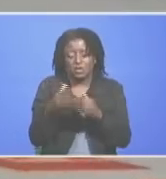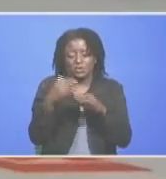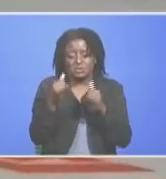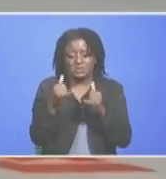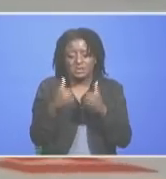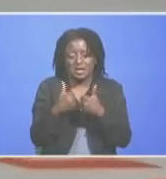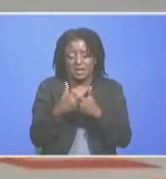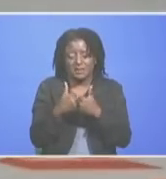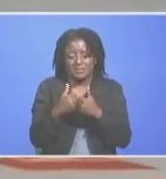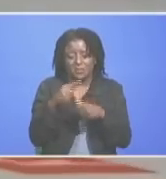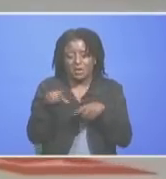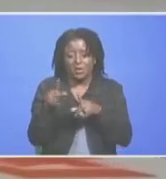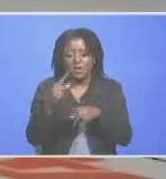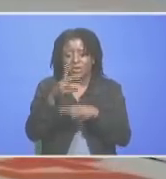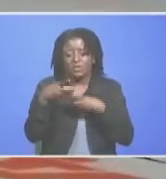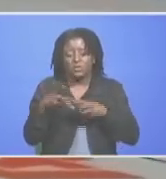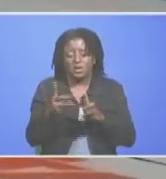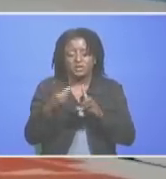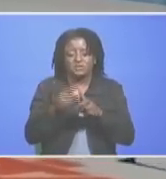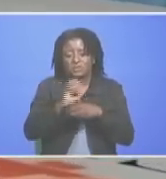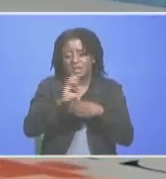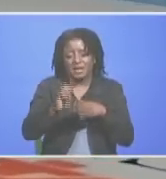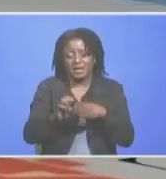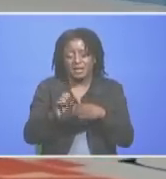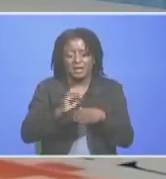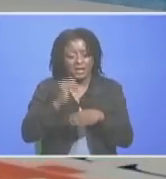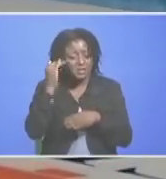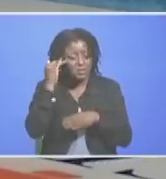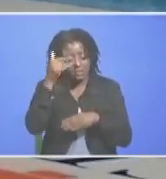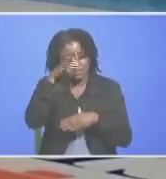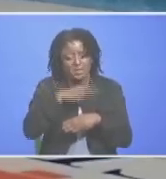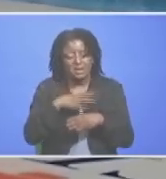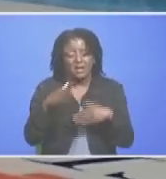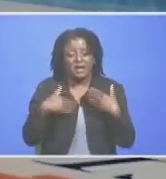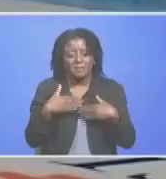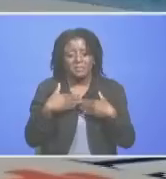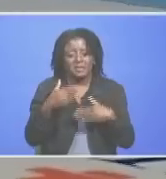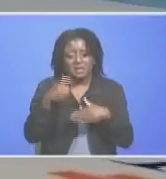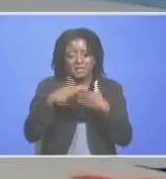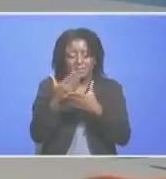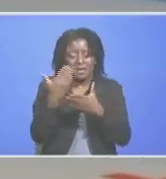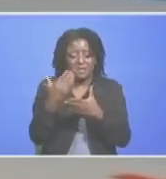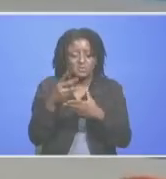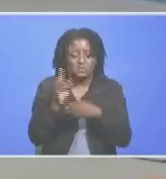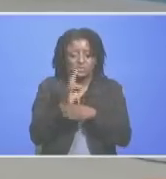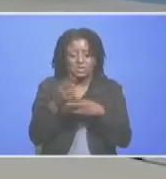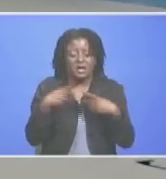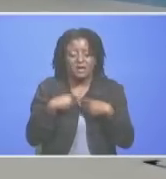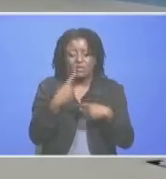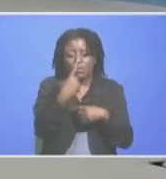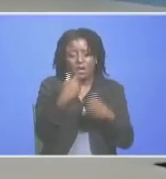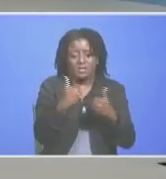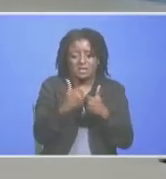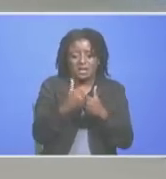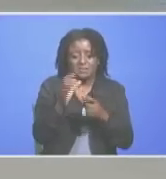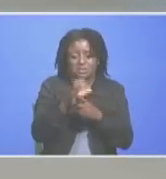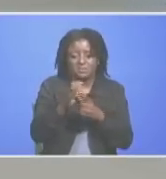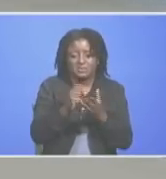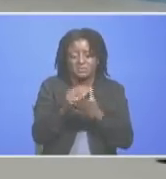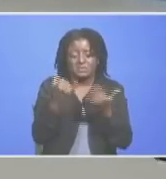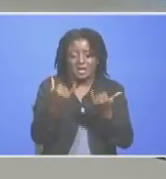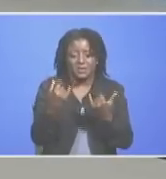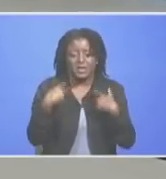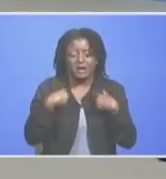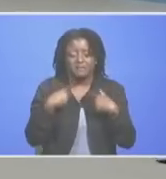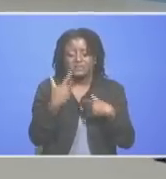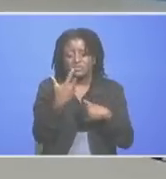way to the very end. I know the guys are happy because in the past we just had 1 game championship, and so now we have a 3-game series. So I think the Predators will